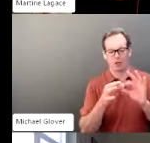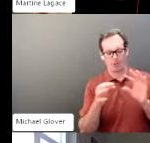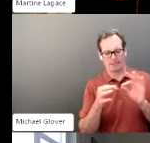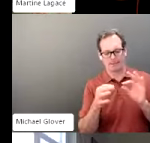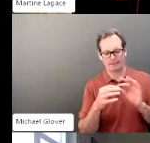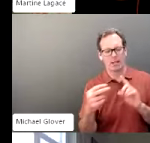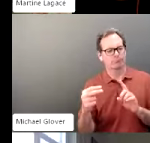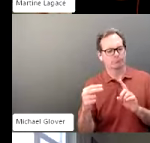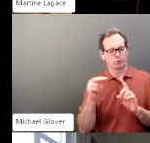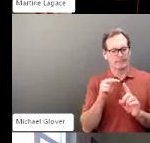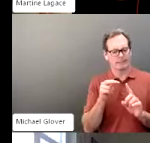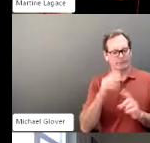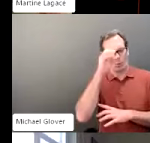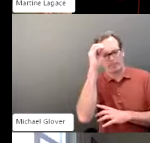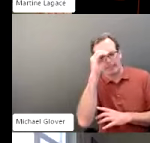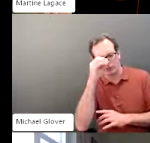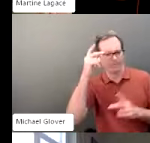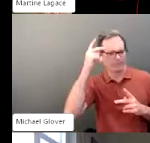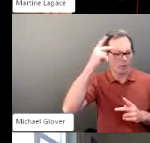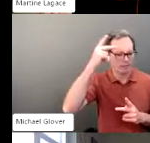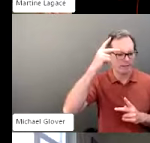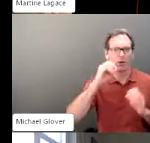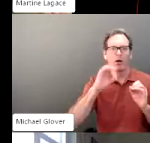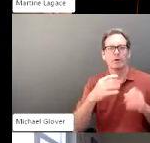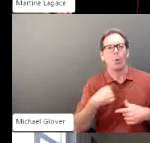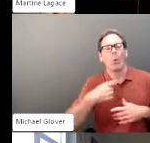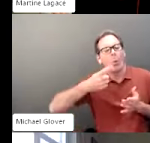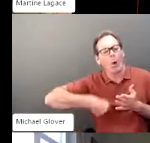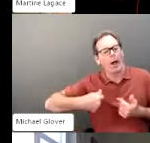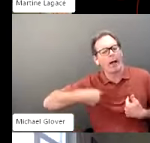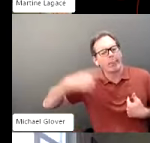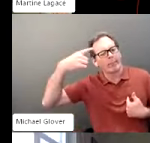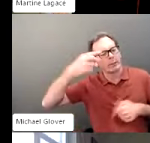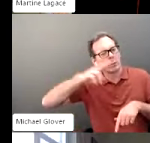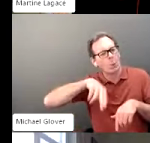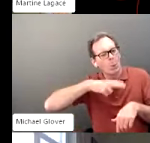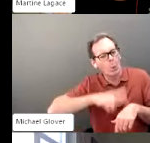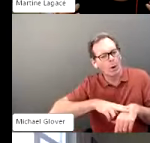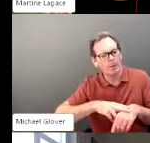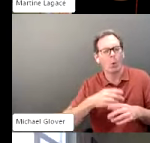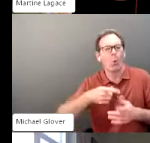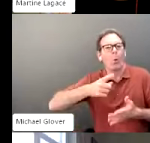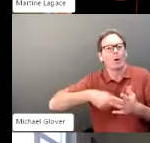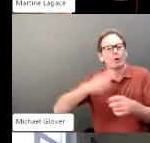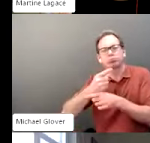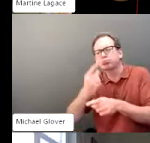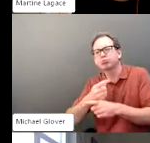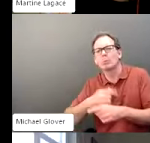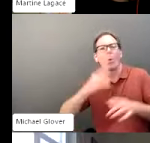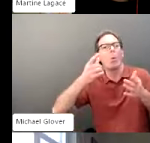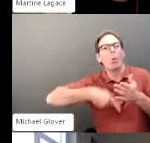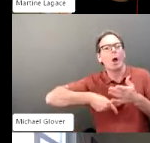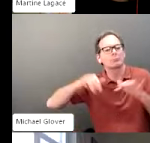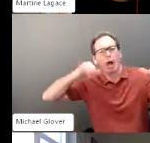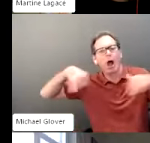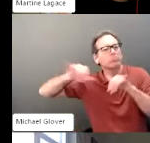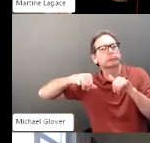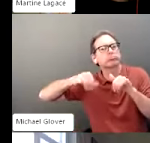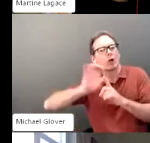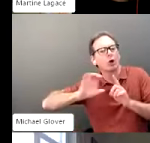norms and ideologies. So we ask ourselves, when doing this study, What are the norms? What are the